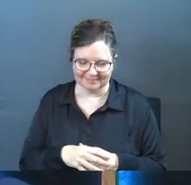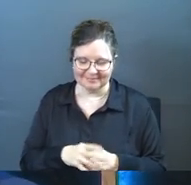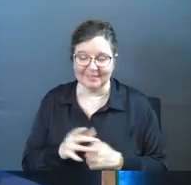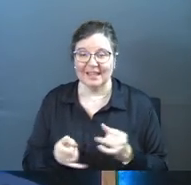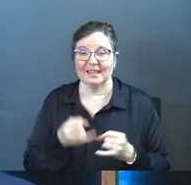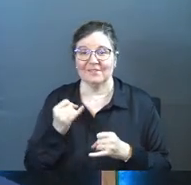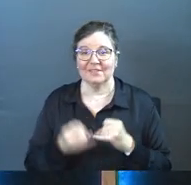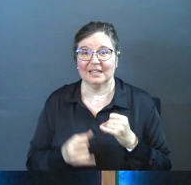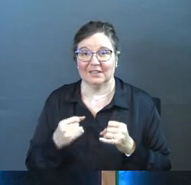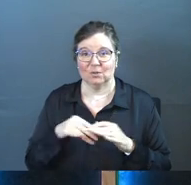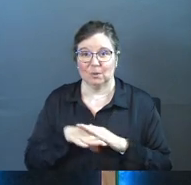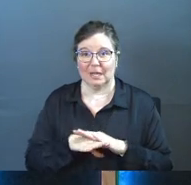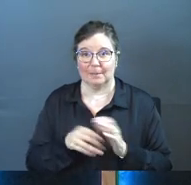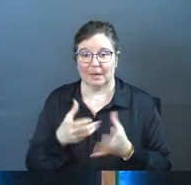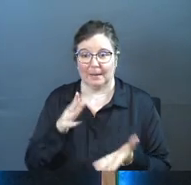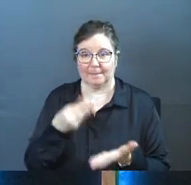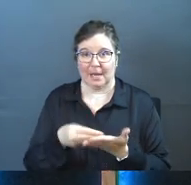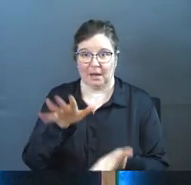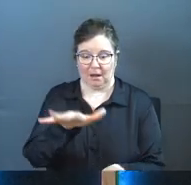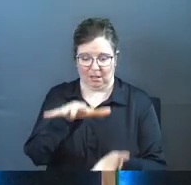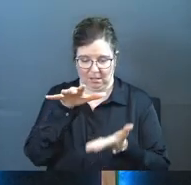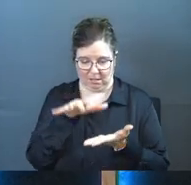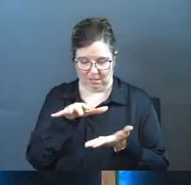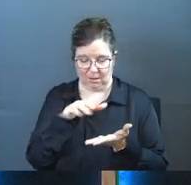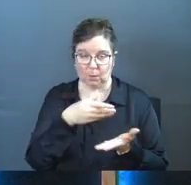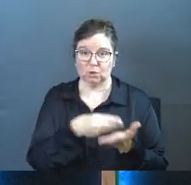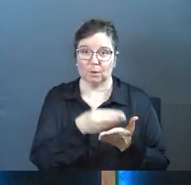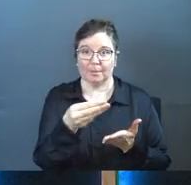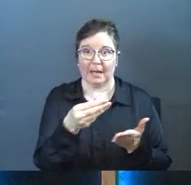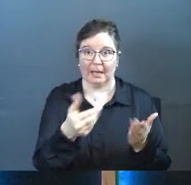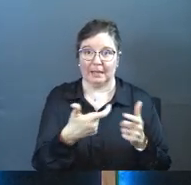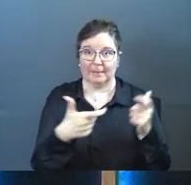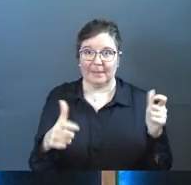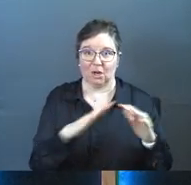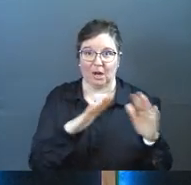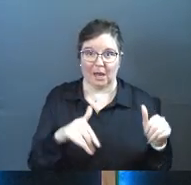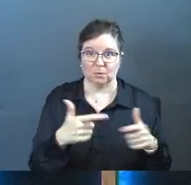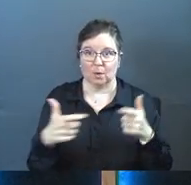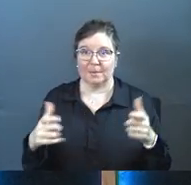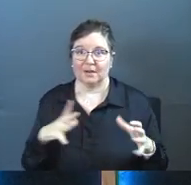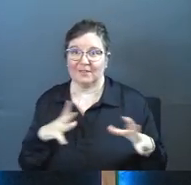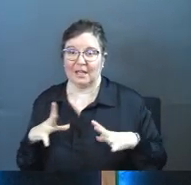And then finally, if you came into a bunch of money, would you go for a bigger house or a bigger vacation?